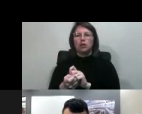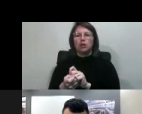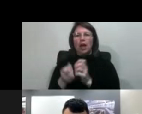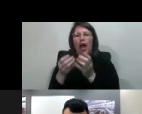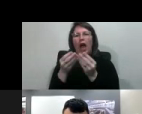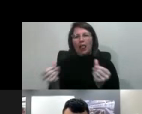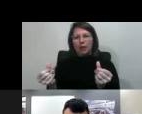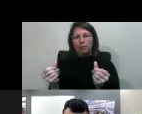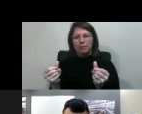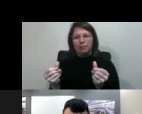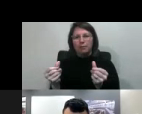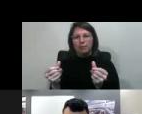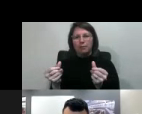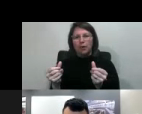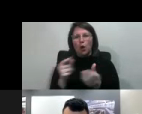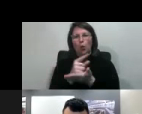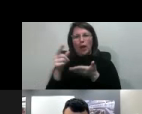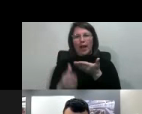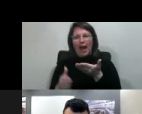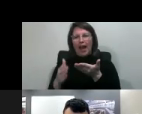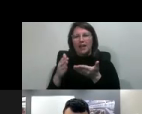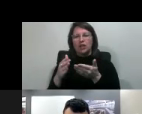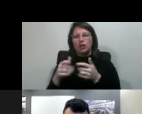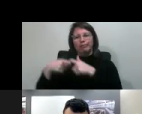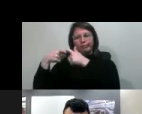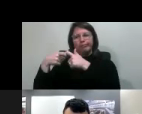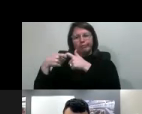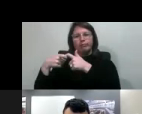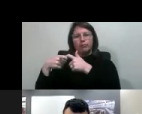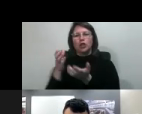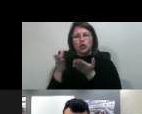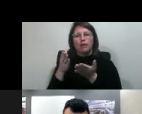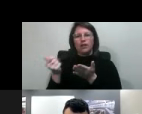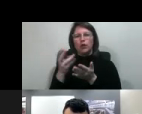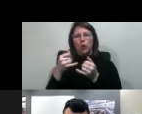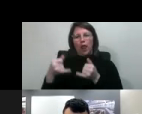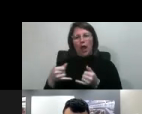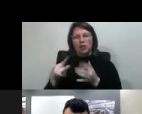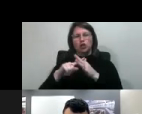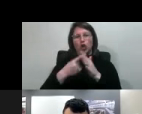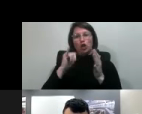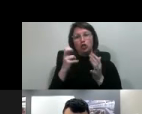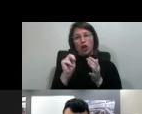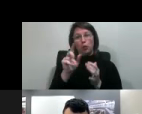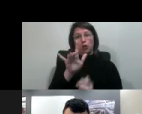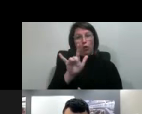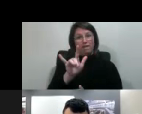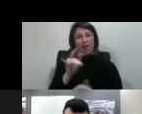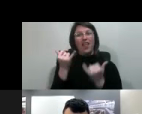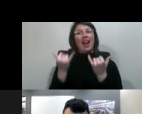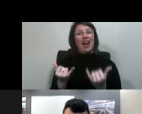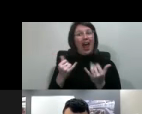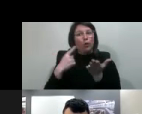eliminating weekend service on a couple of lines that started on January 25th. But this is to talk about what we're